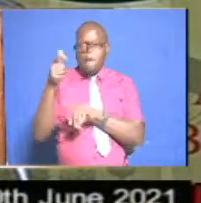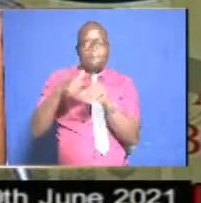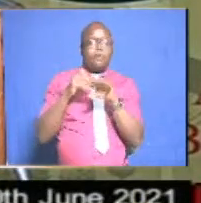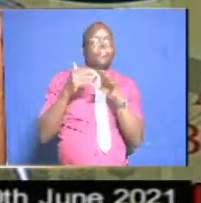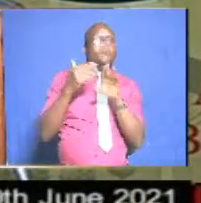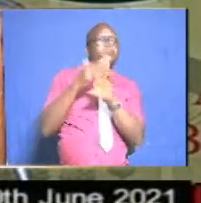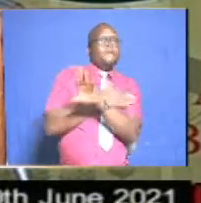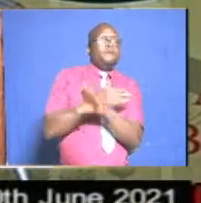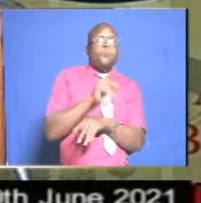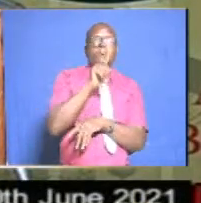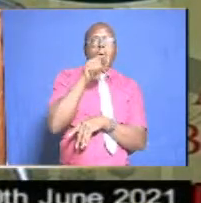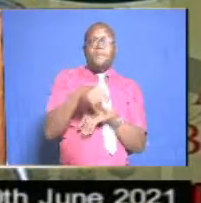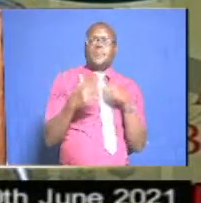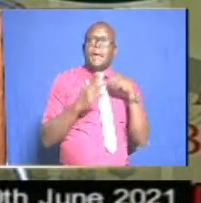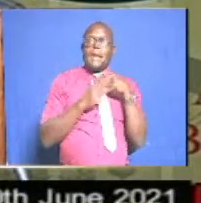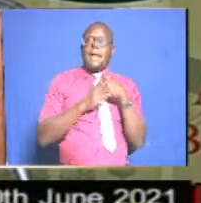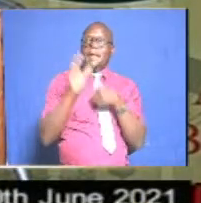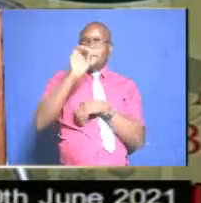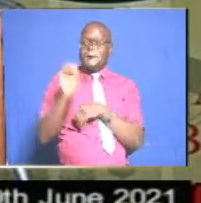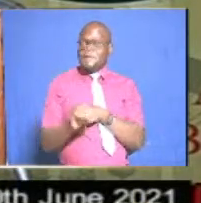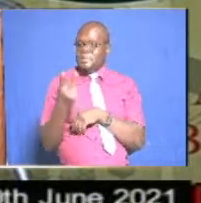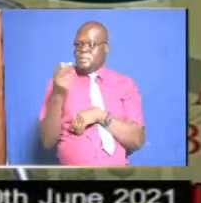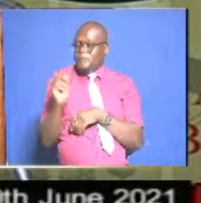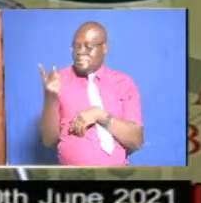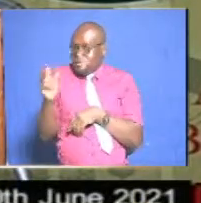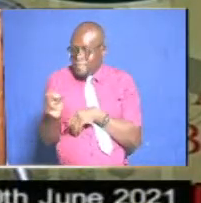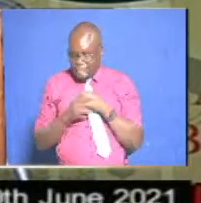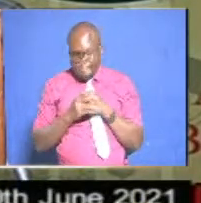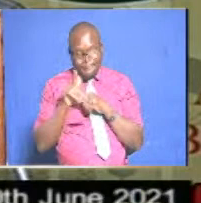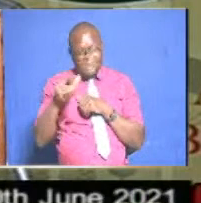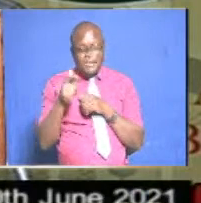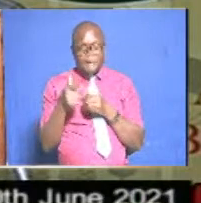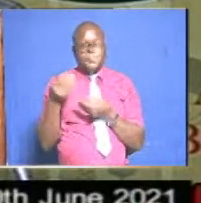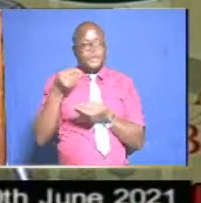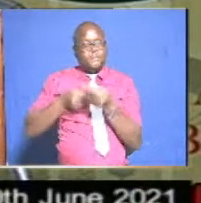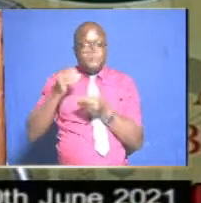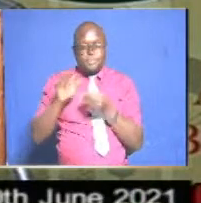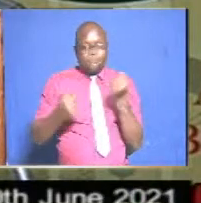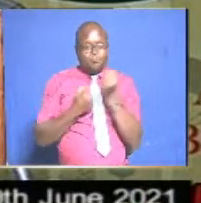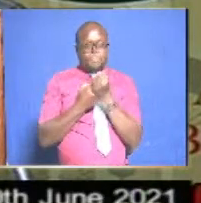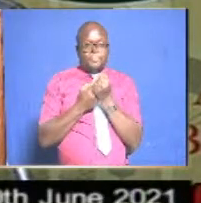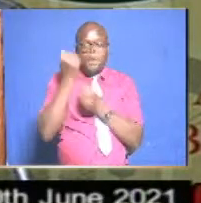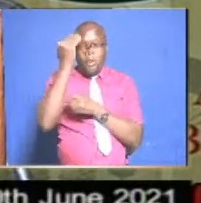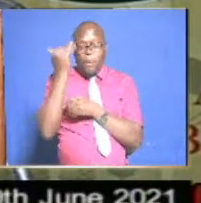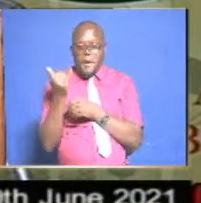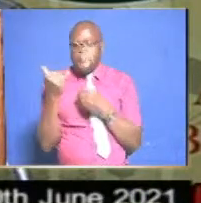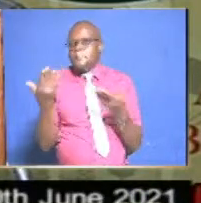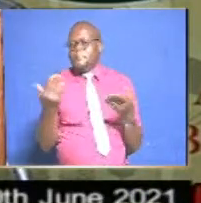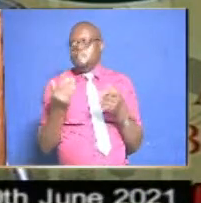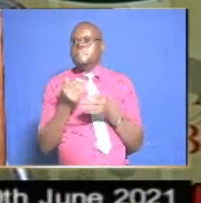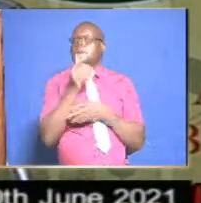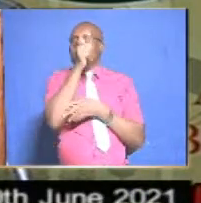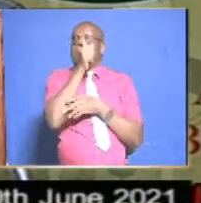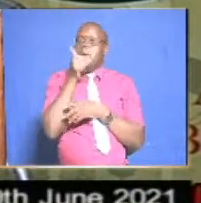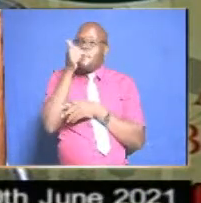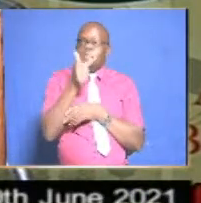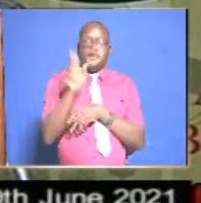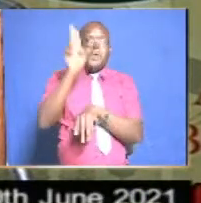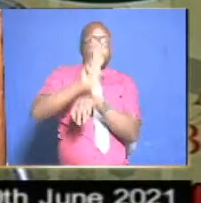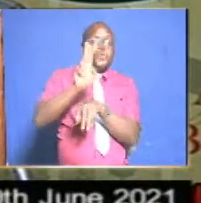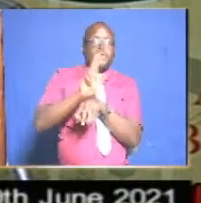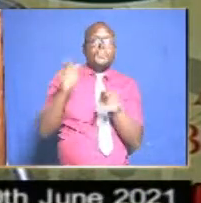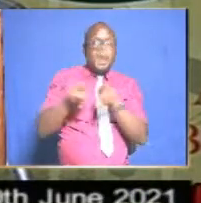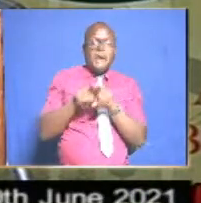of 1.9% in 2020. This growth will also be supported by recovery in both private consumption and investment